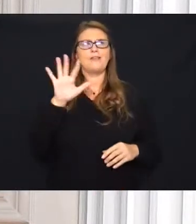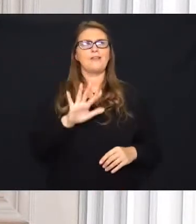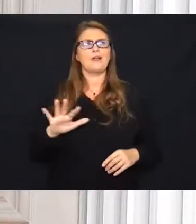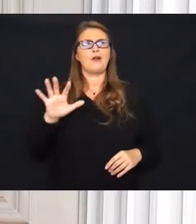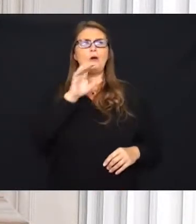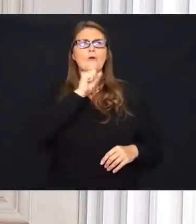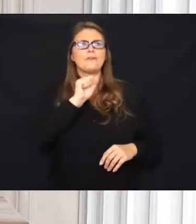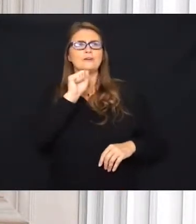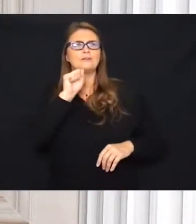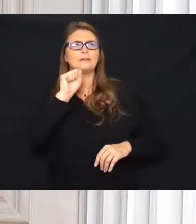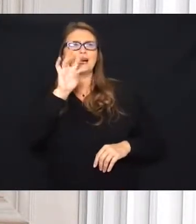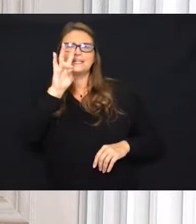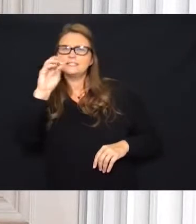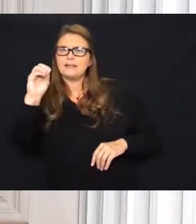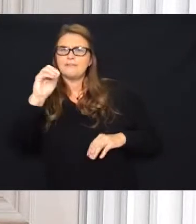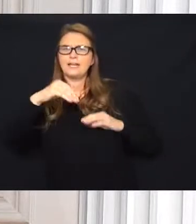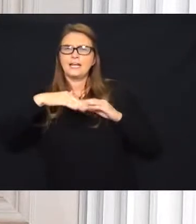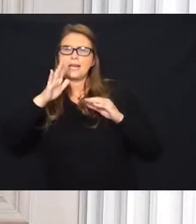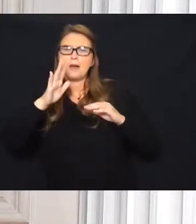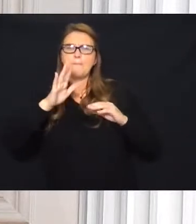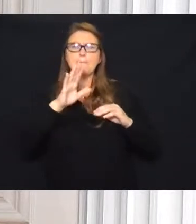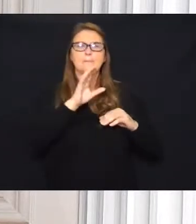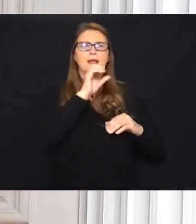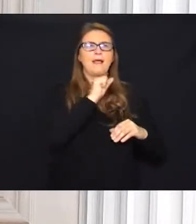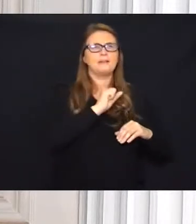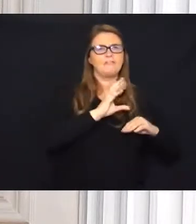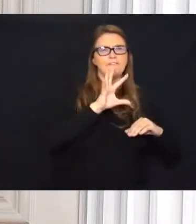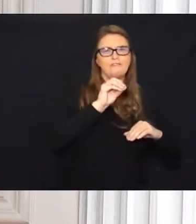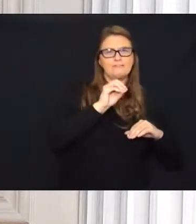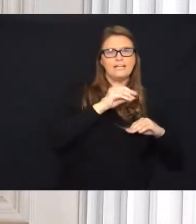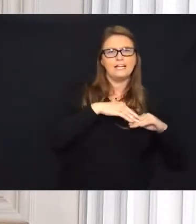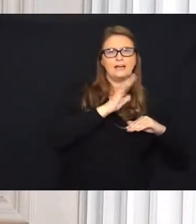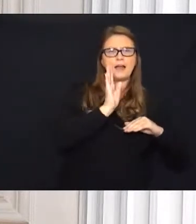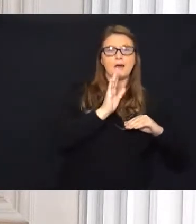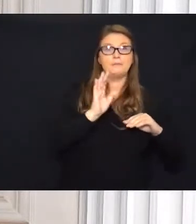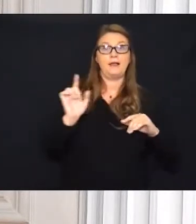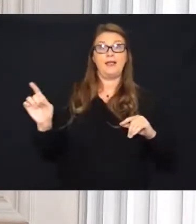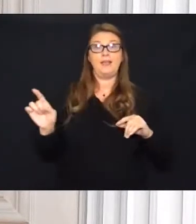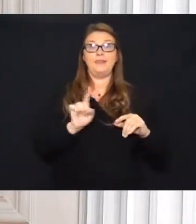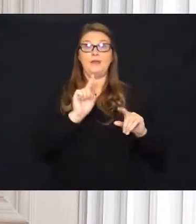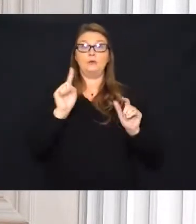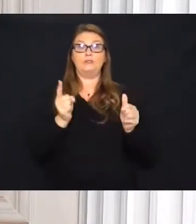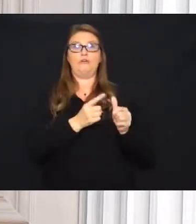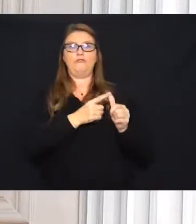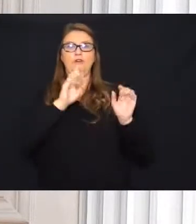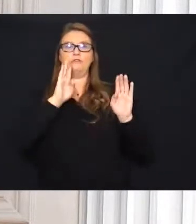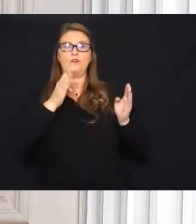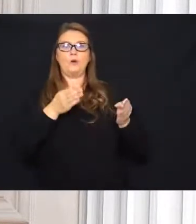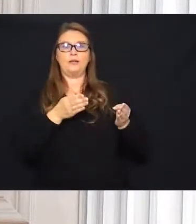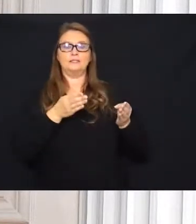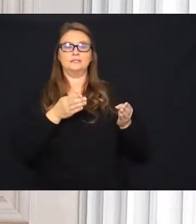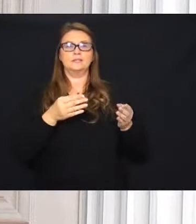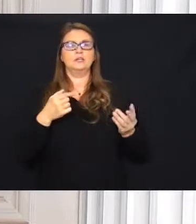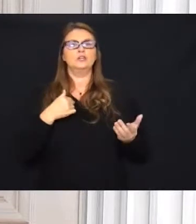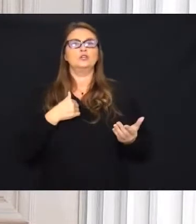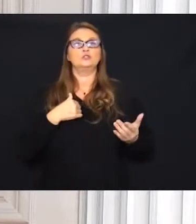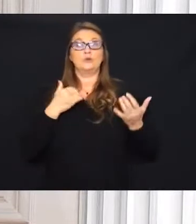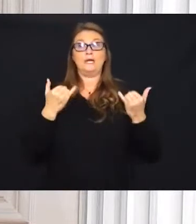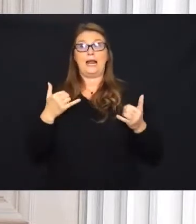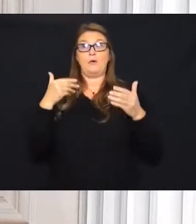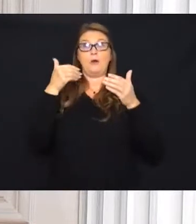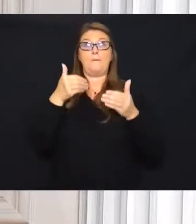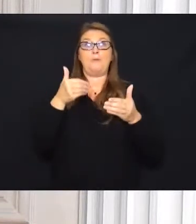over 50, and we know that the lag time now is the longest for them, and we are very quickly approaching